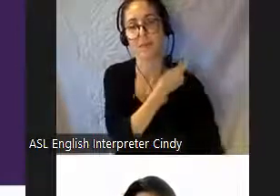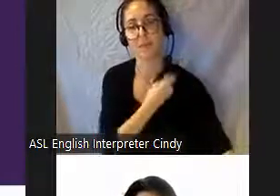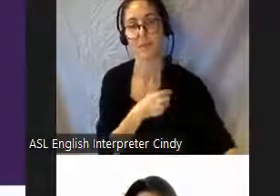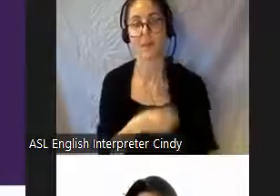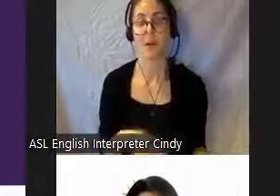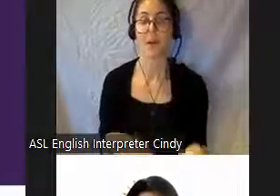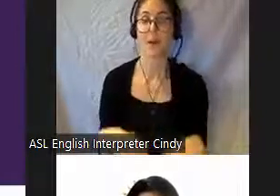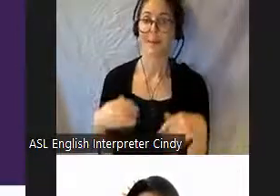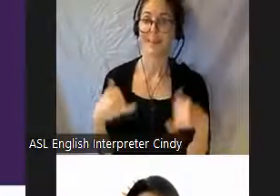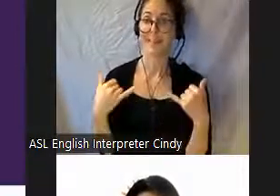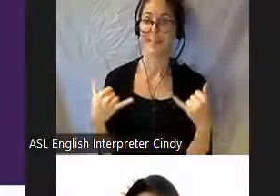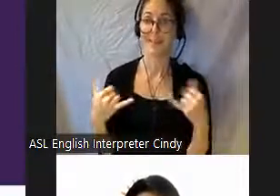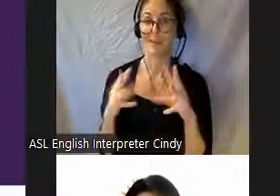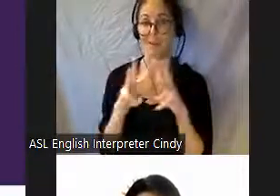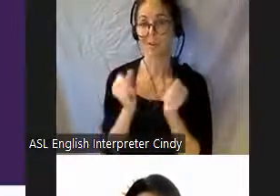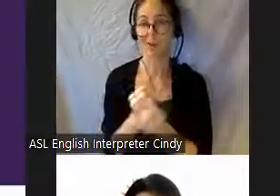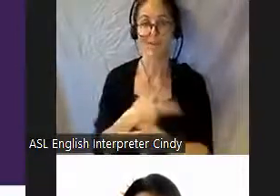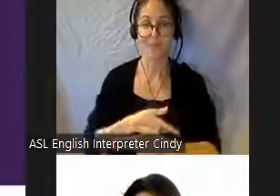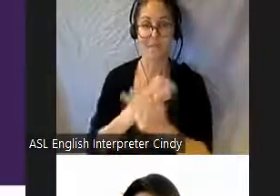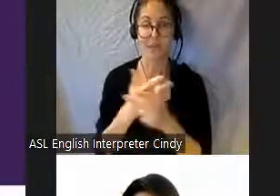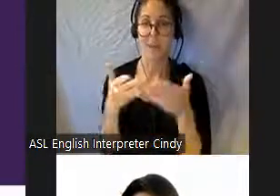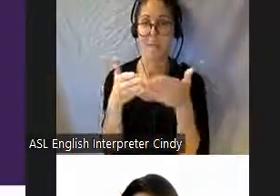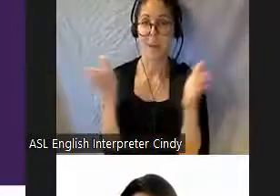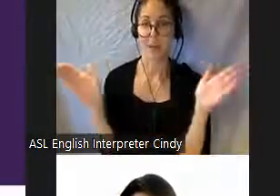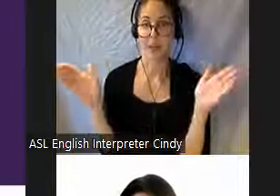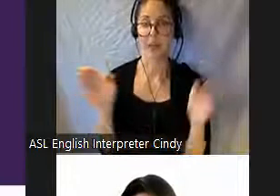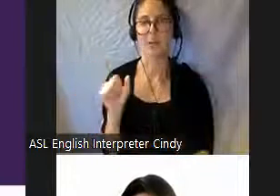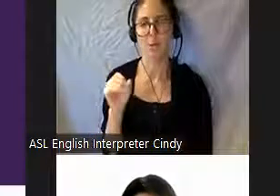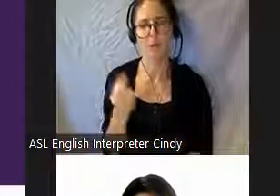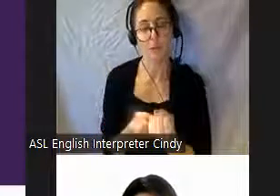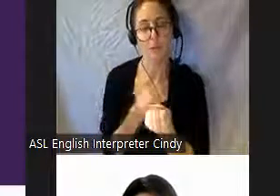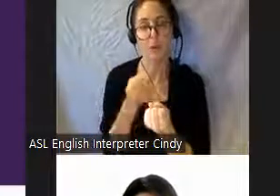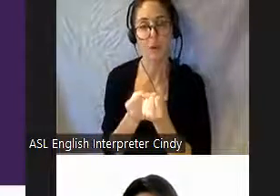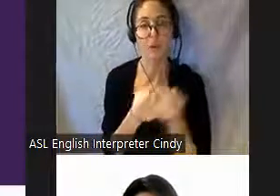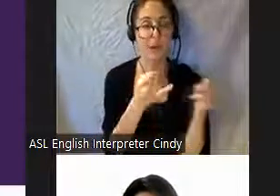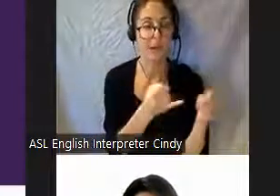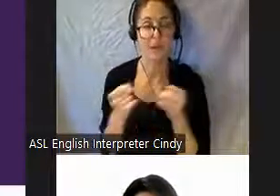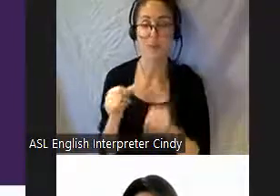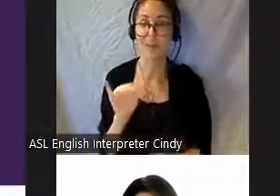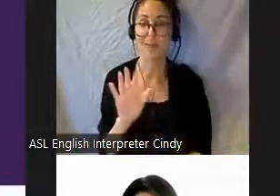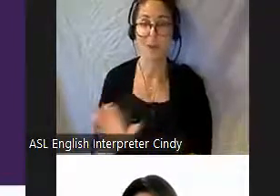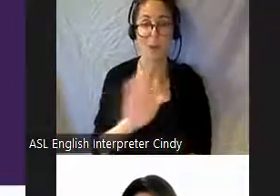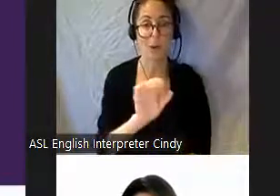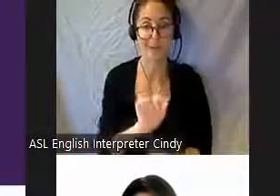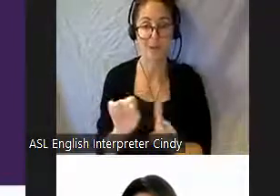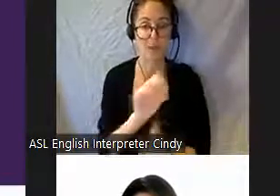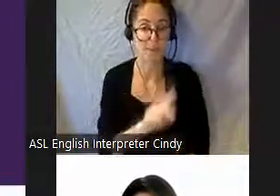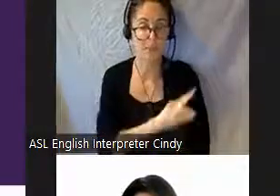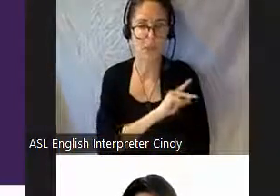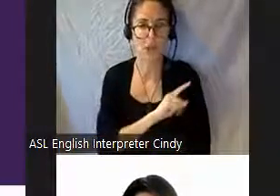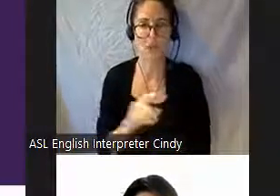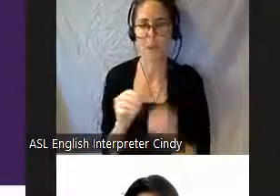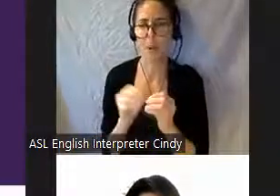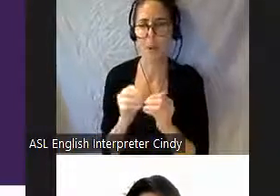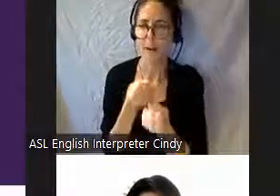forum. We are here to support individuals. If you have a personal situation you'd like some further assistance with, we